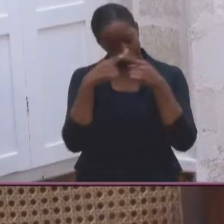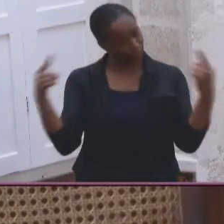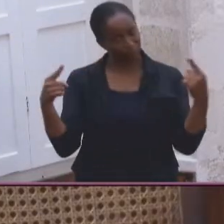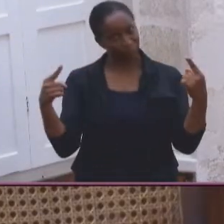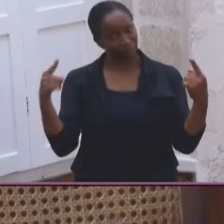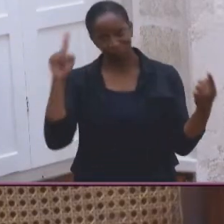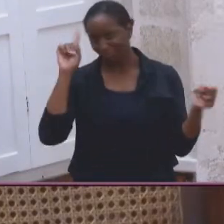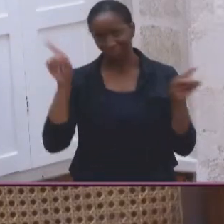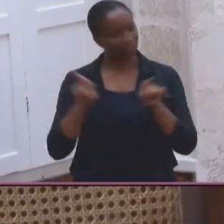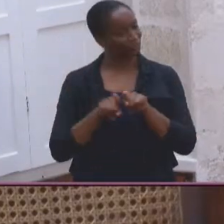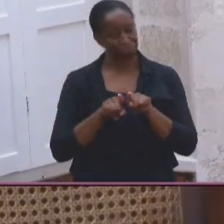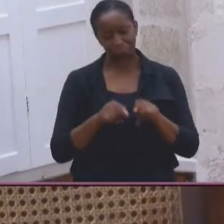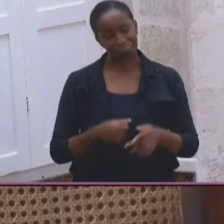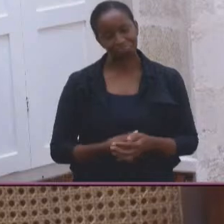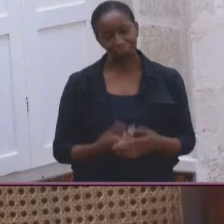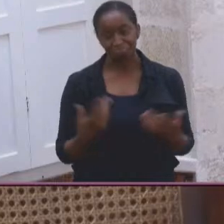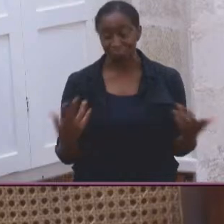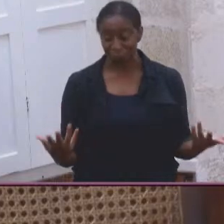this government